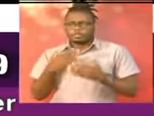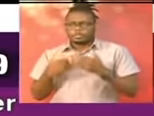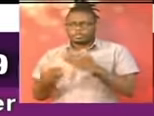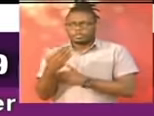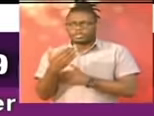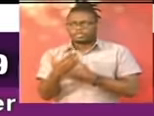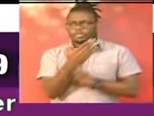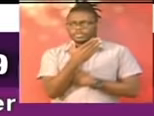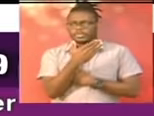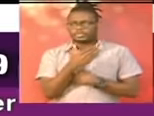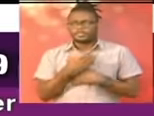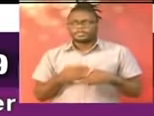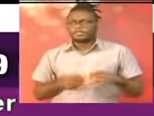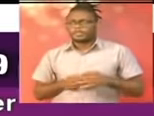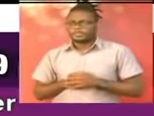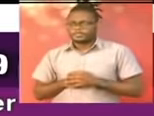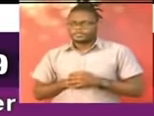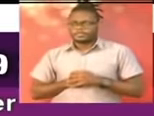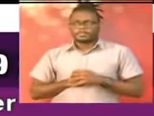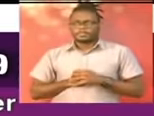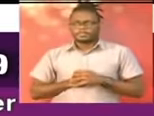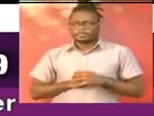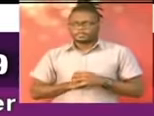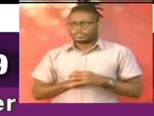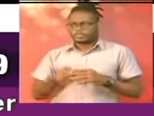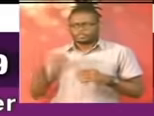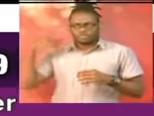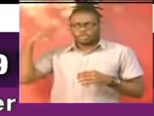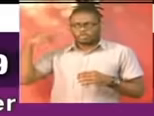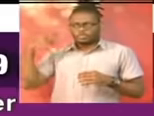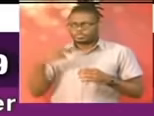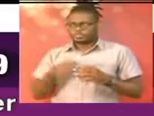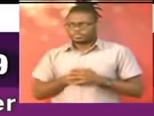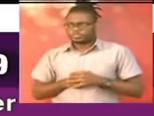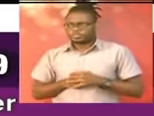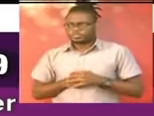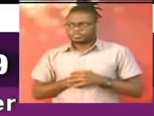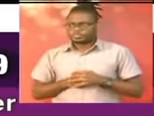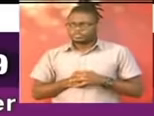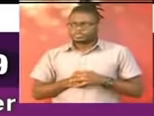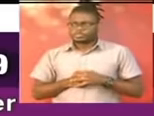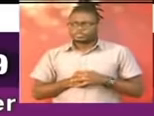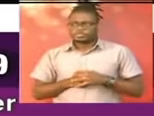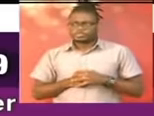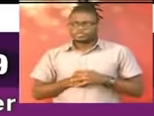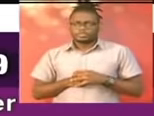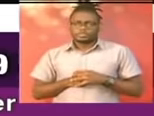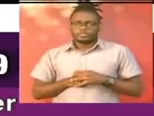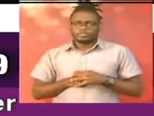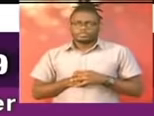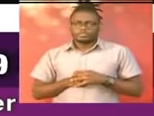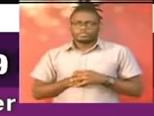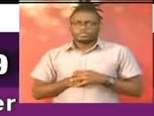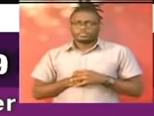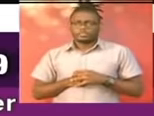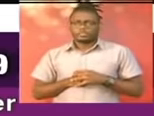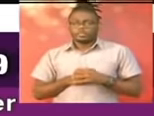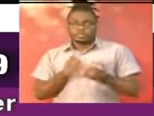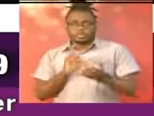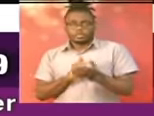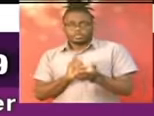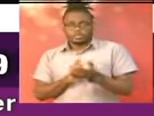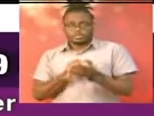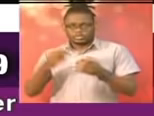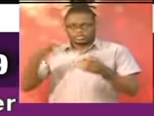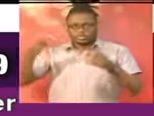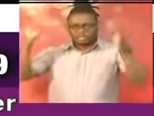at I-95.5. Dr. Hines, I want to continue with you in the absence of the CMO taken